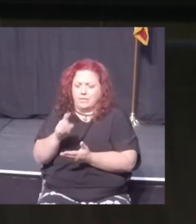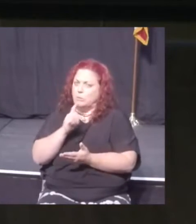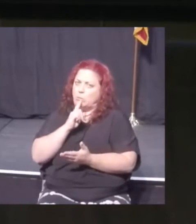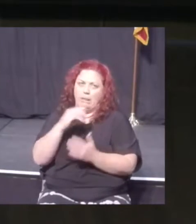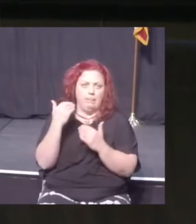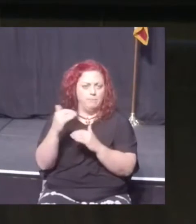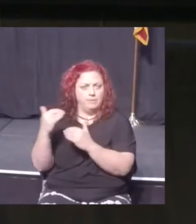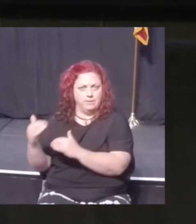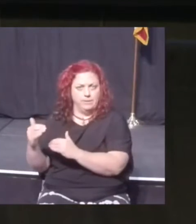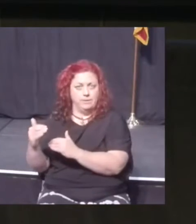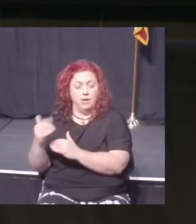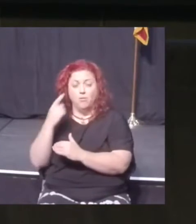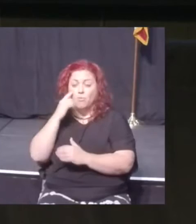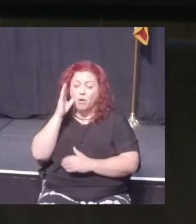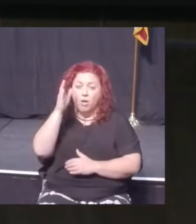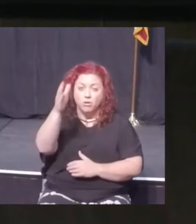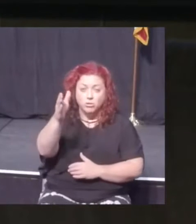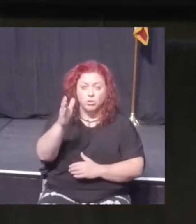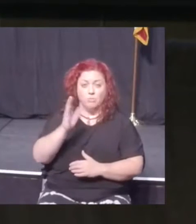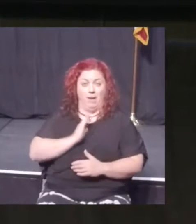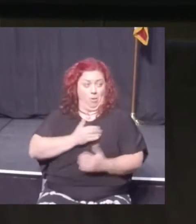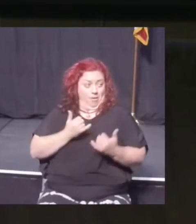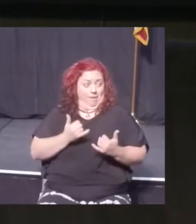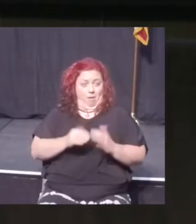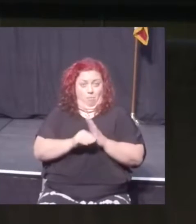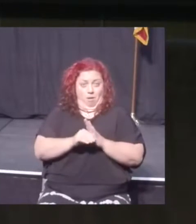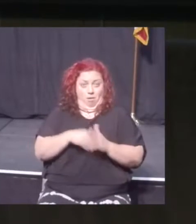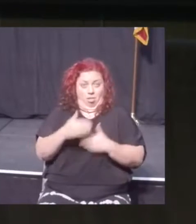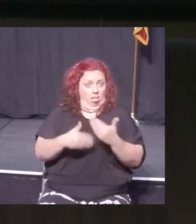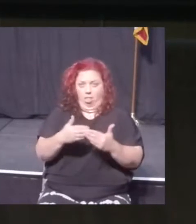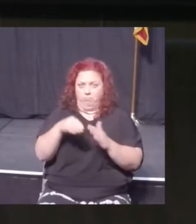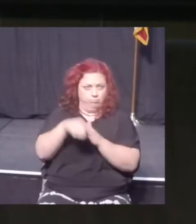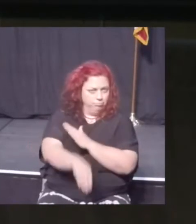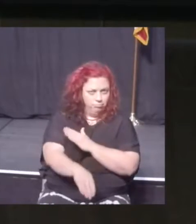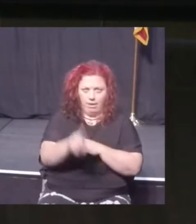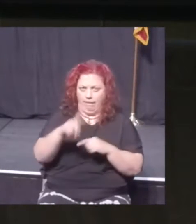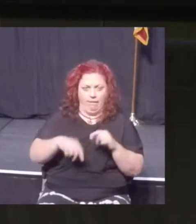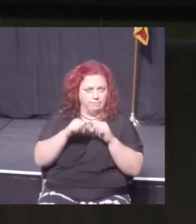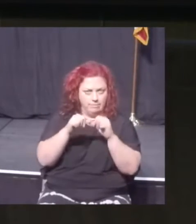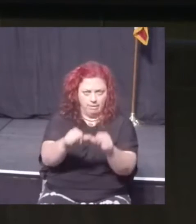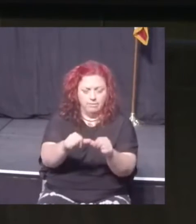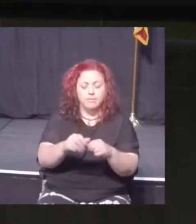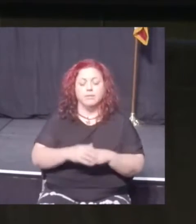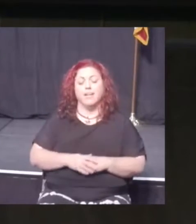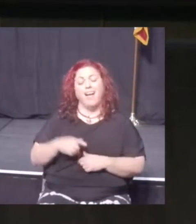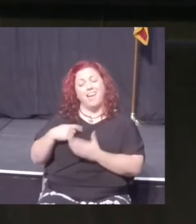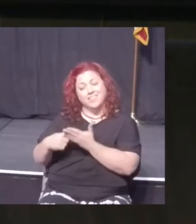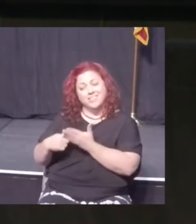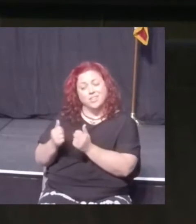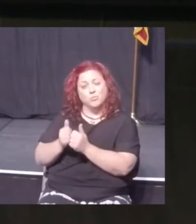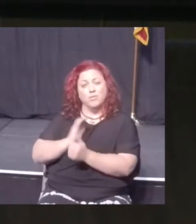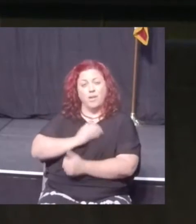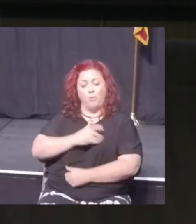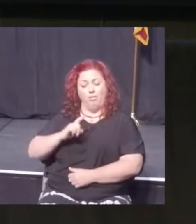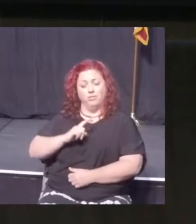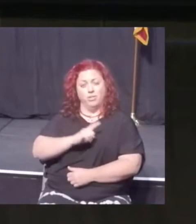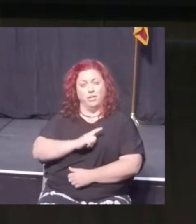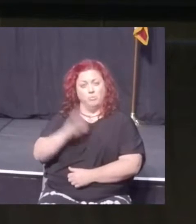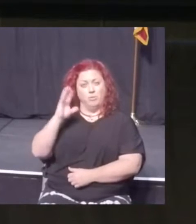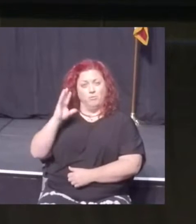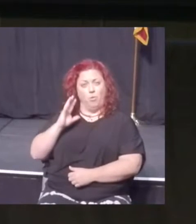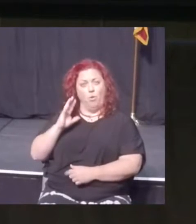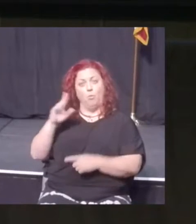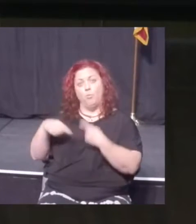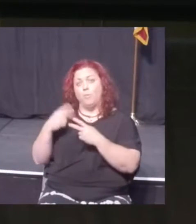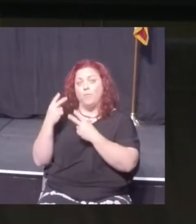term, the current model is unsustainable. I discussed this with our legislative delegation during a visit to